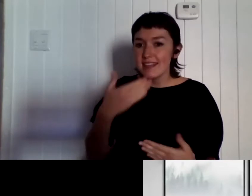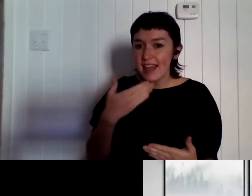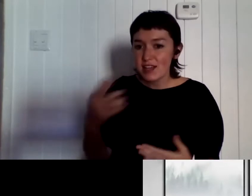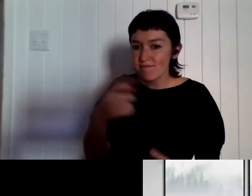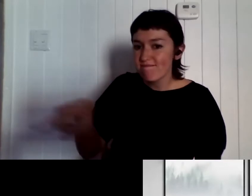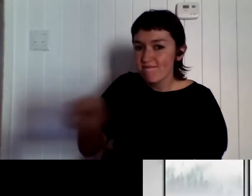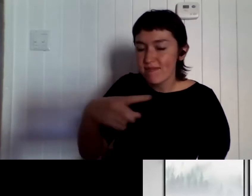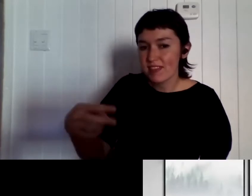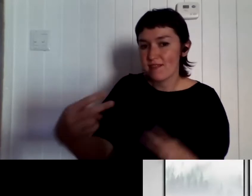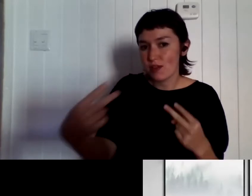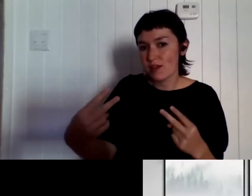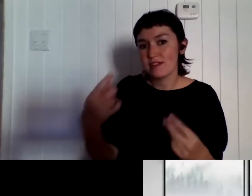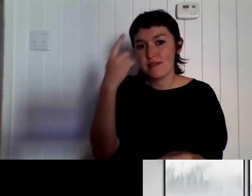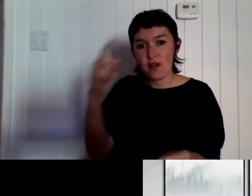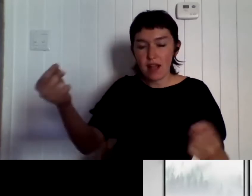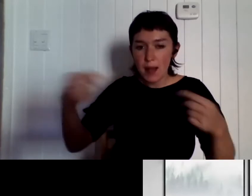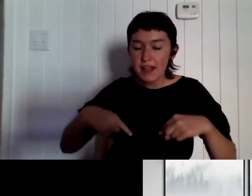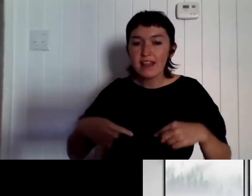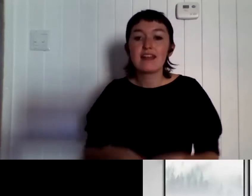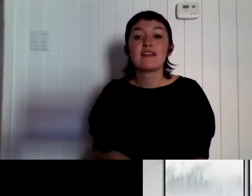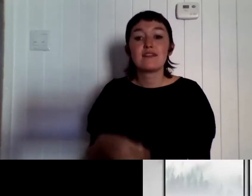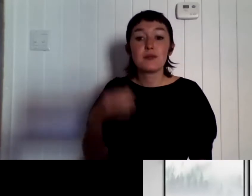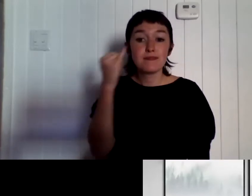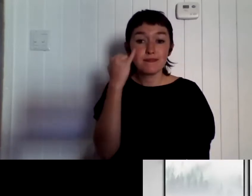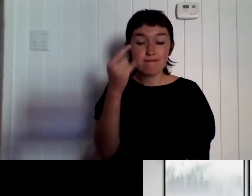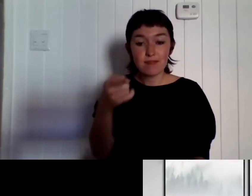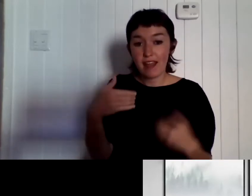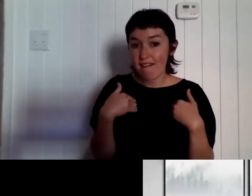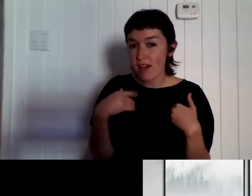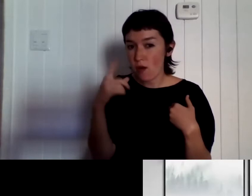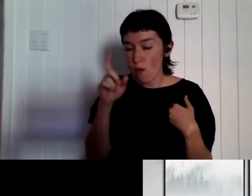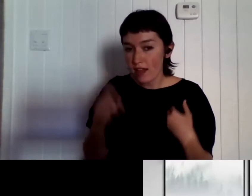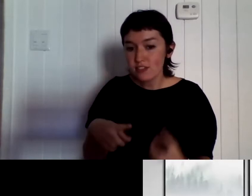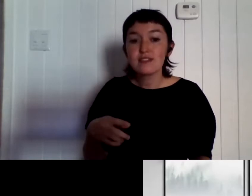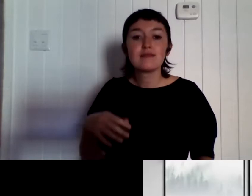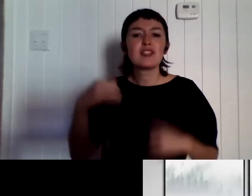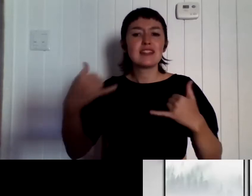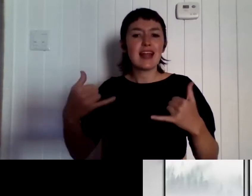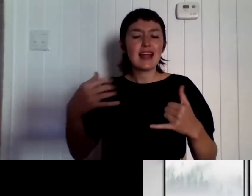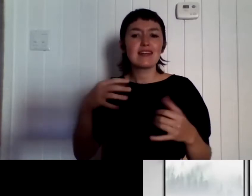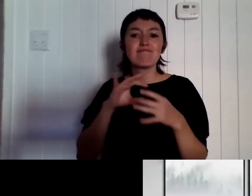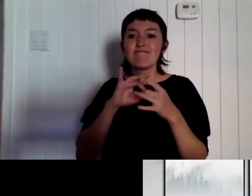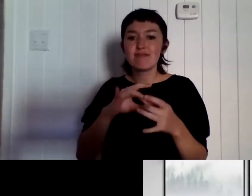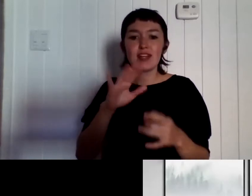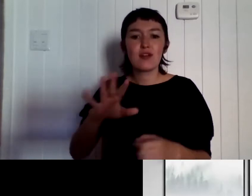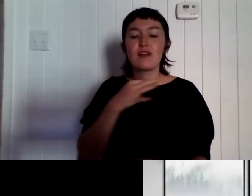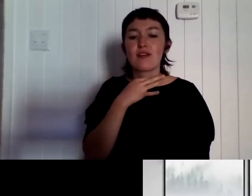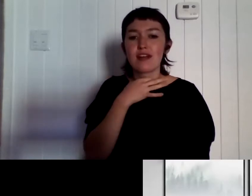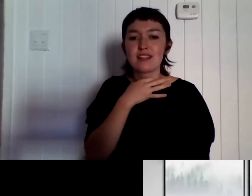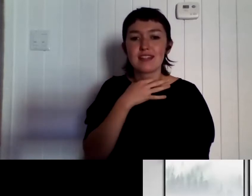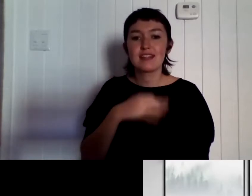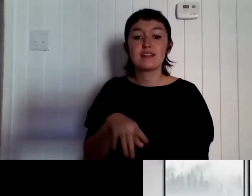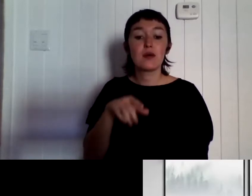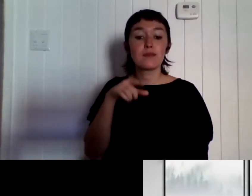When you have a question today, this is all about your curiosity. So submit your questions to the Q&A. It's at the